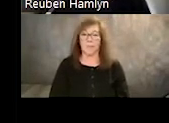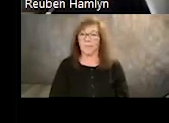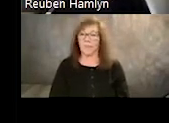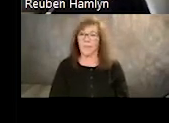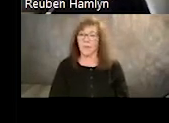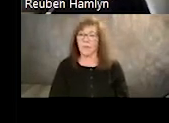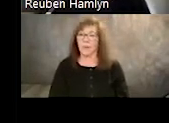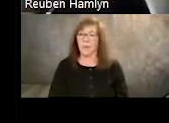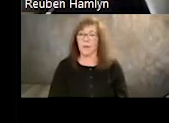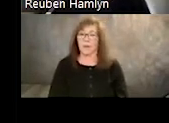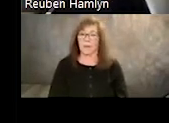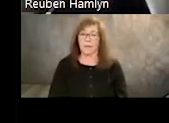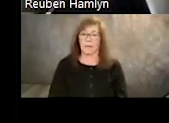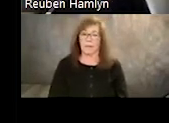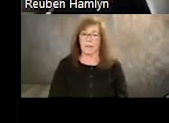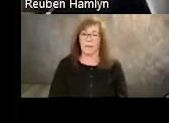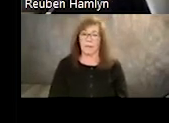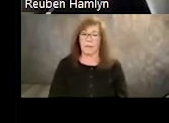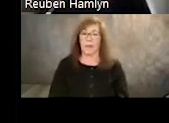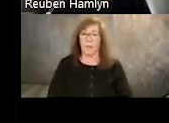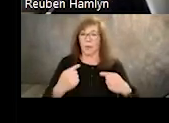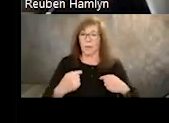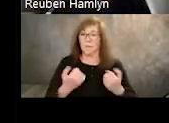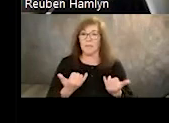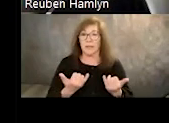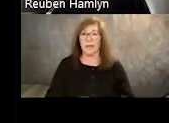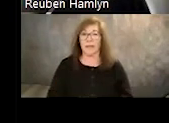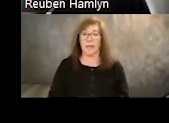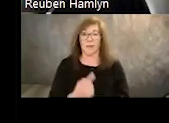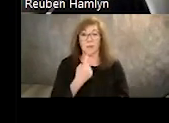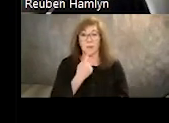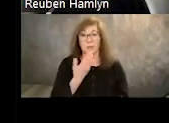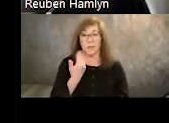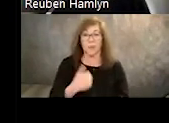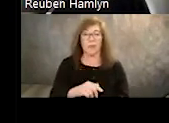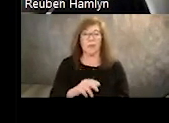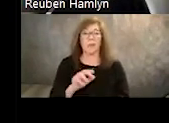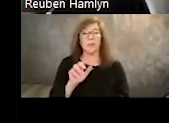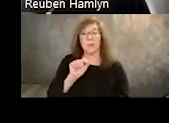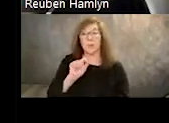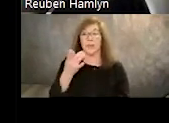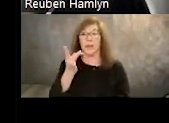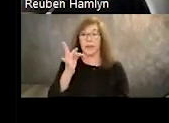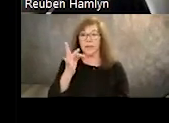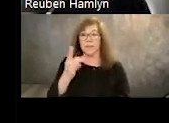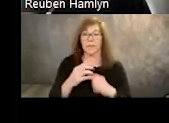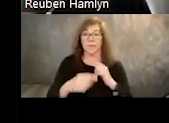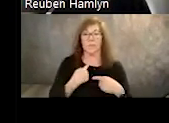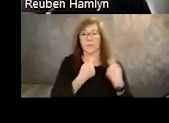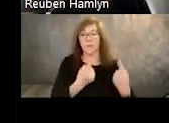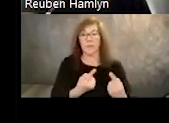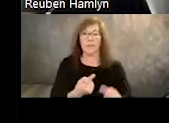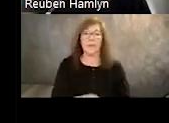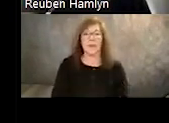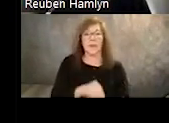how we come to this at Witness is that, as I was mentioning, since 2018, we've been doing deep